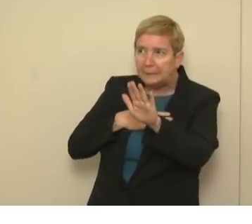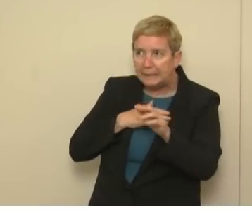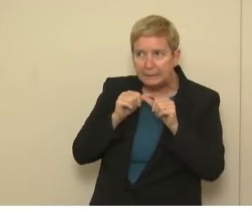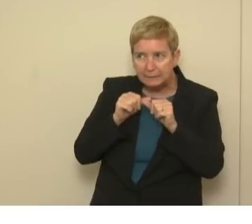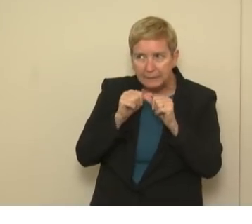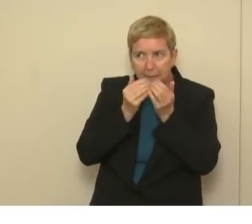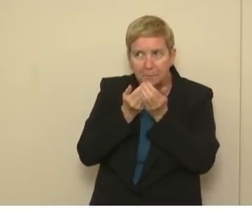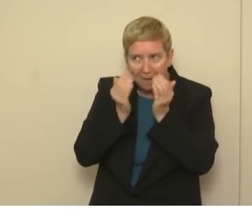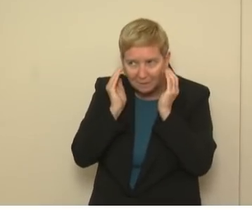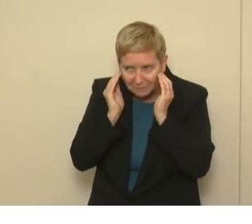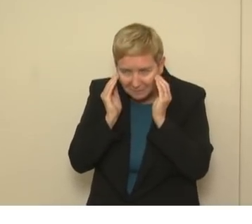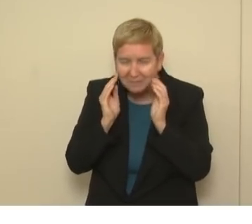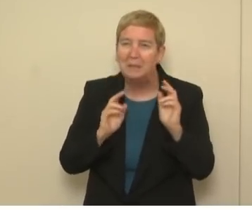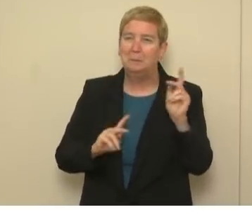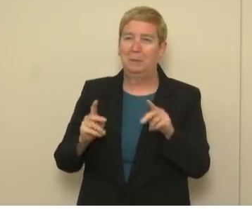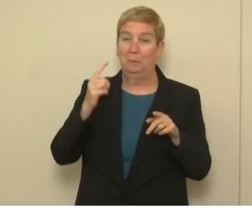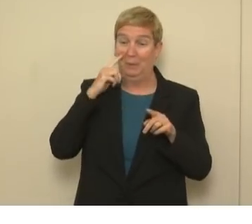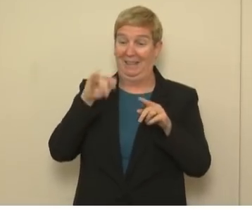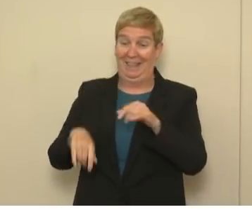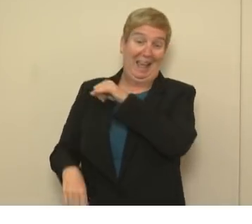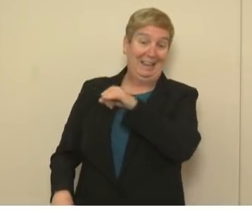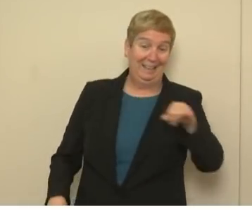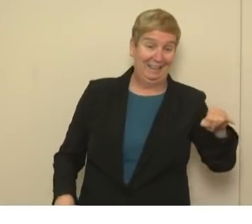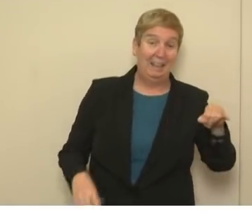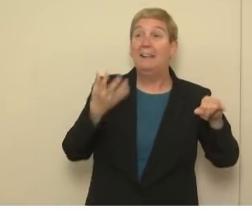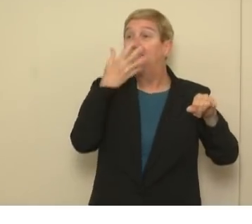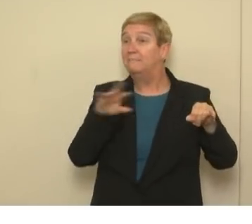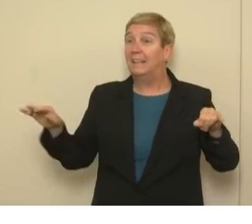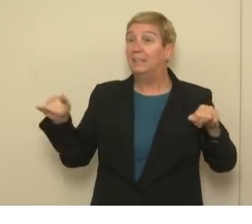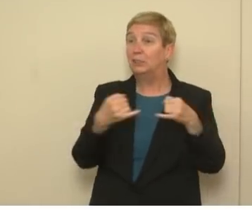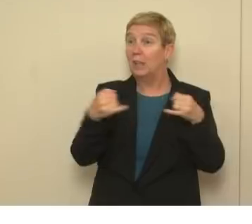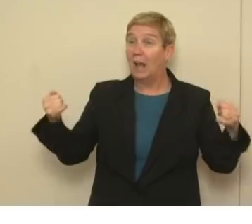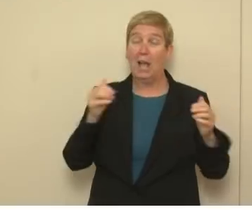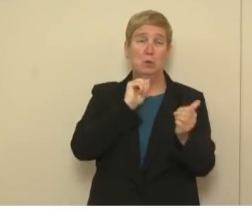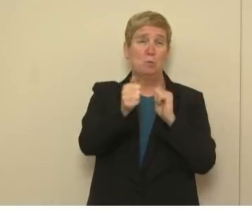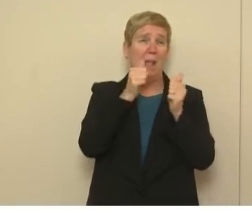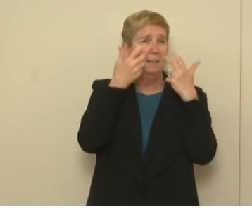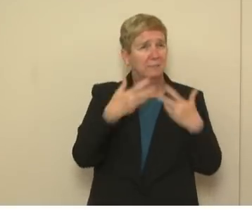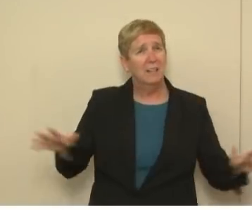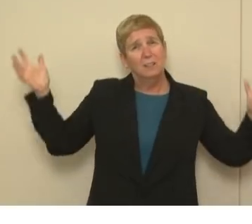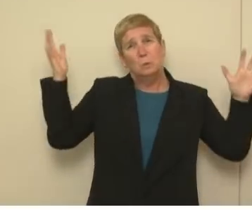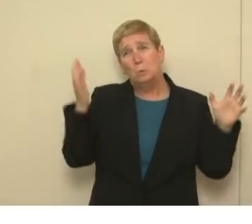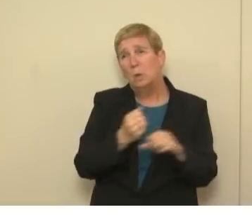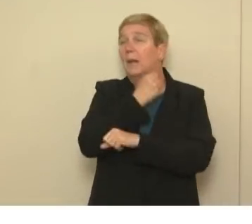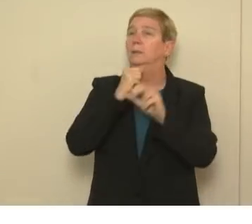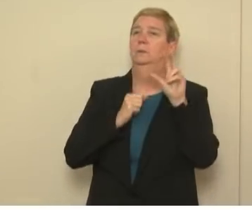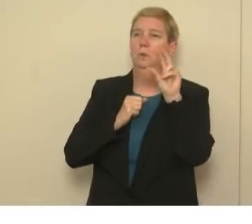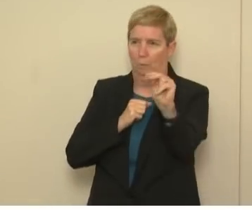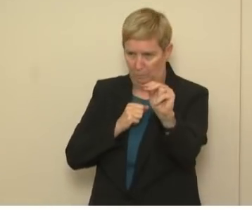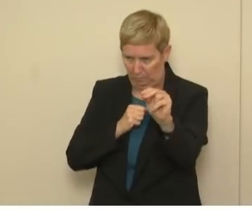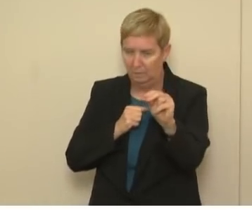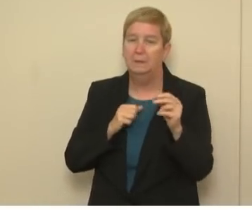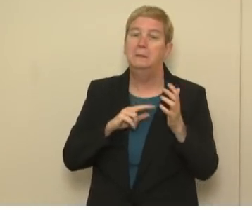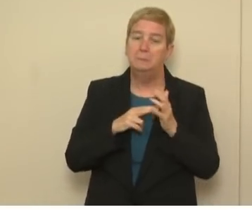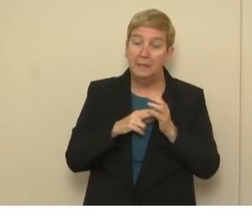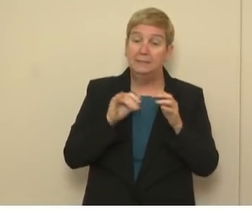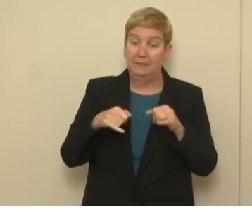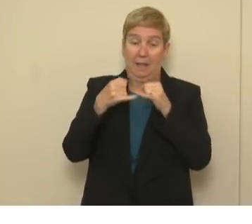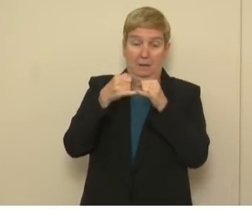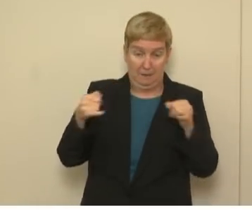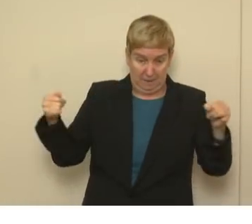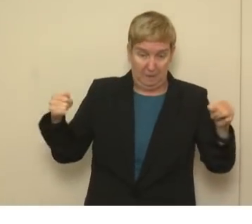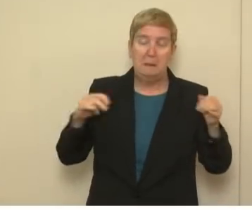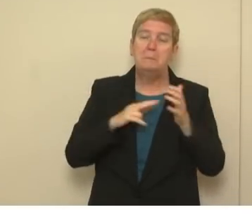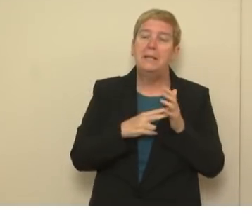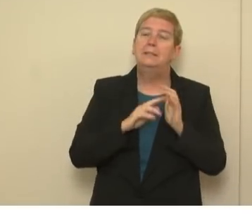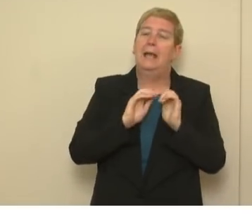if people think this is the finish line, it is not the finish line. It's where we need to be to start thinking about how we can add